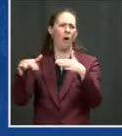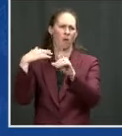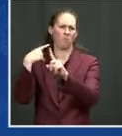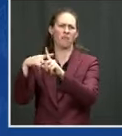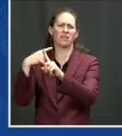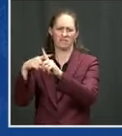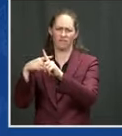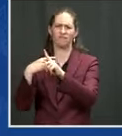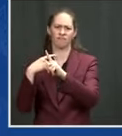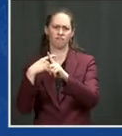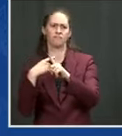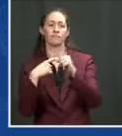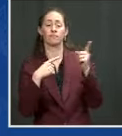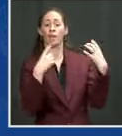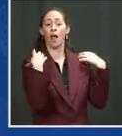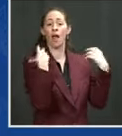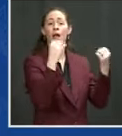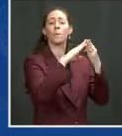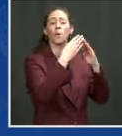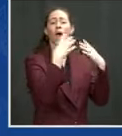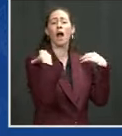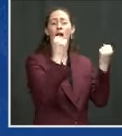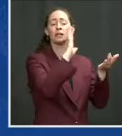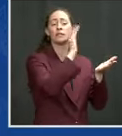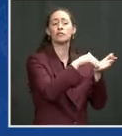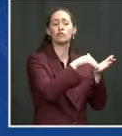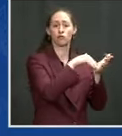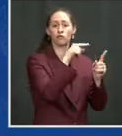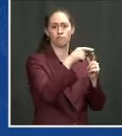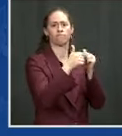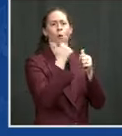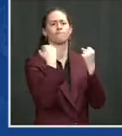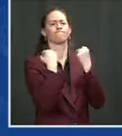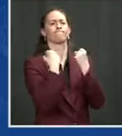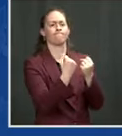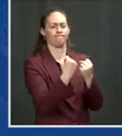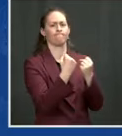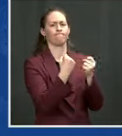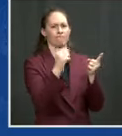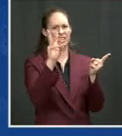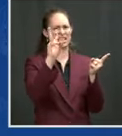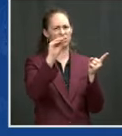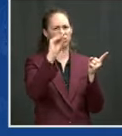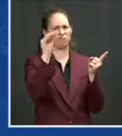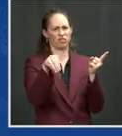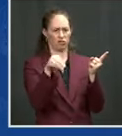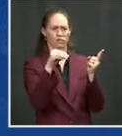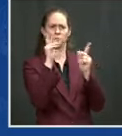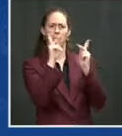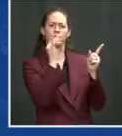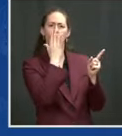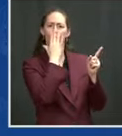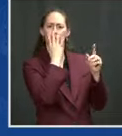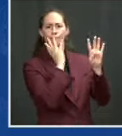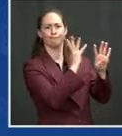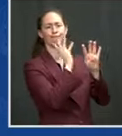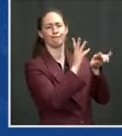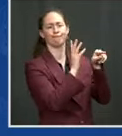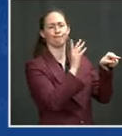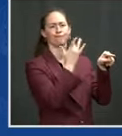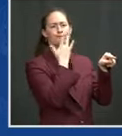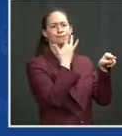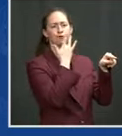people of color. And that number is 60% for the community vaccination centers. And those are all, all of them,